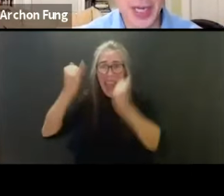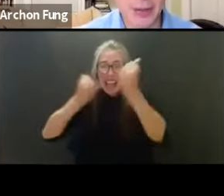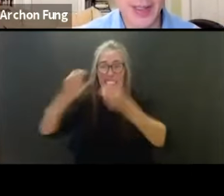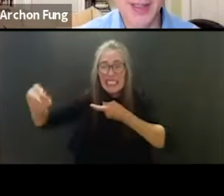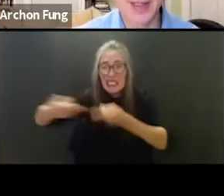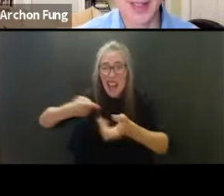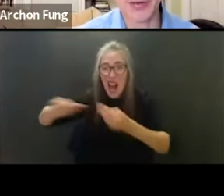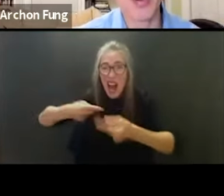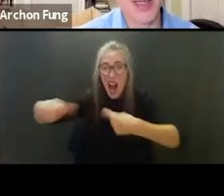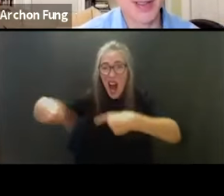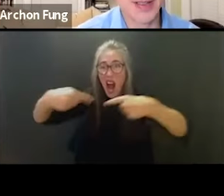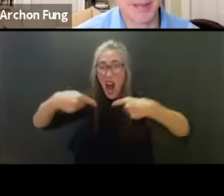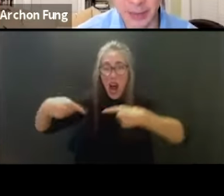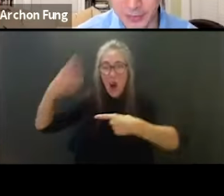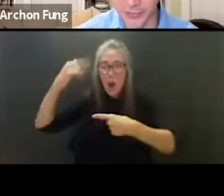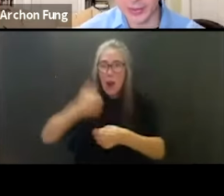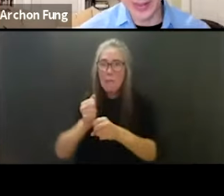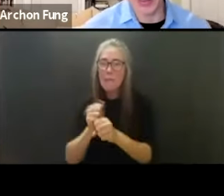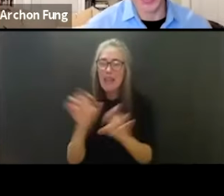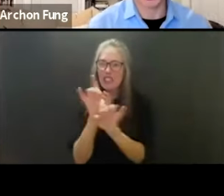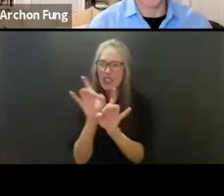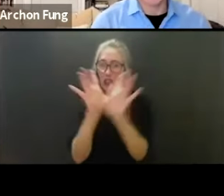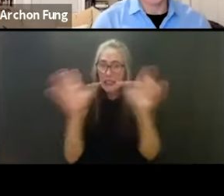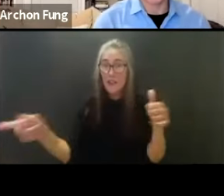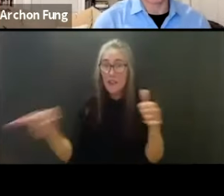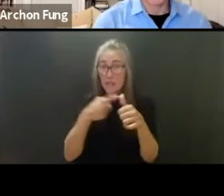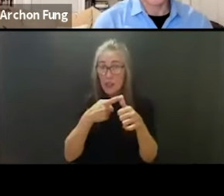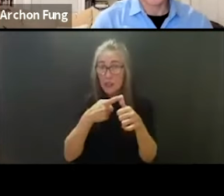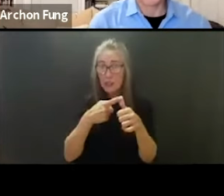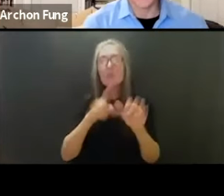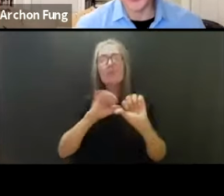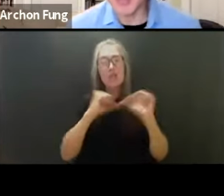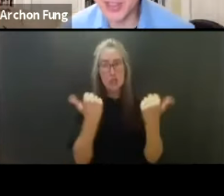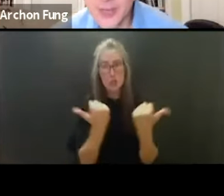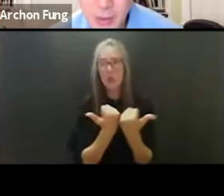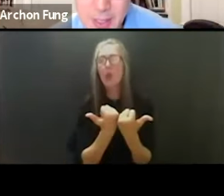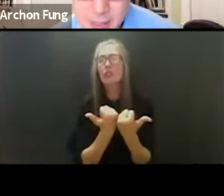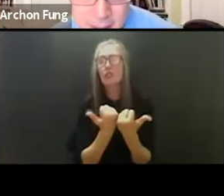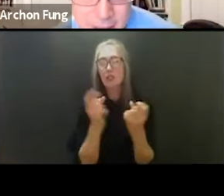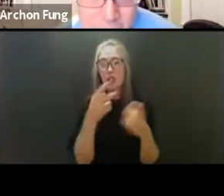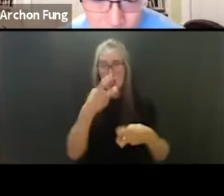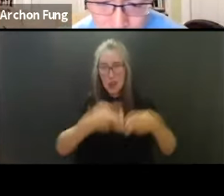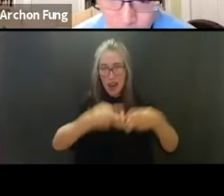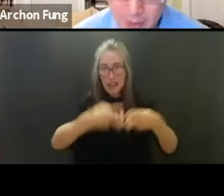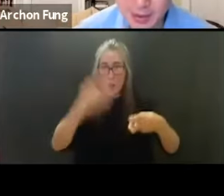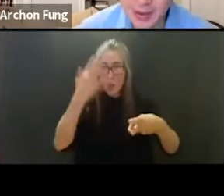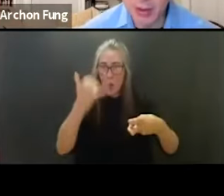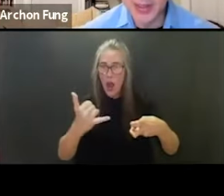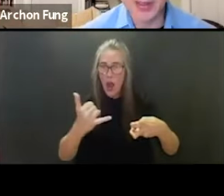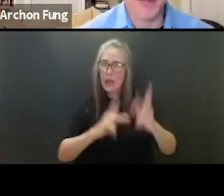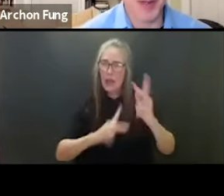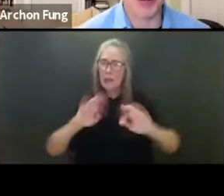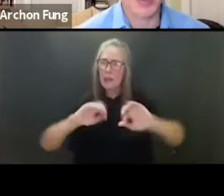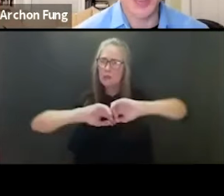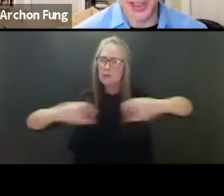generates the kind of crisis that many of us feel like we're experiencing. The first dimension of the crisis is a social crisis, a